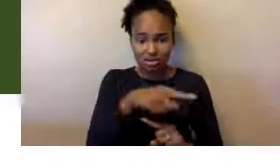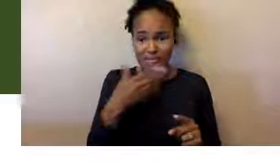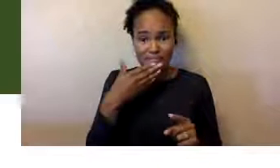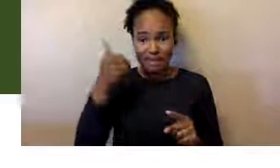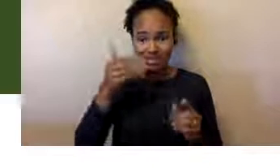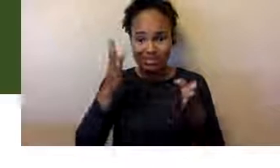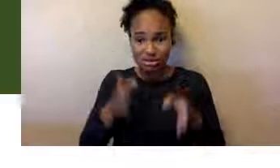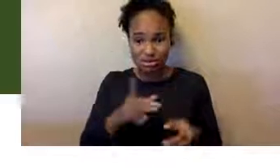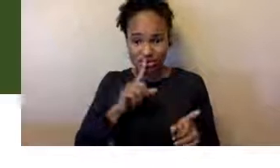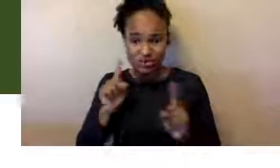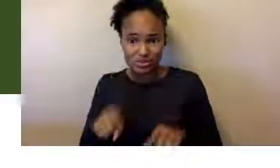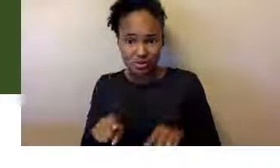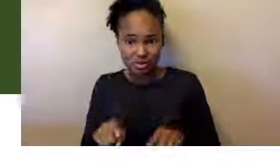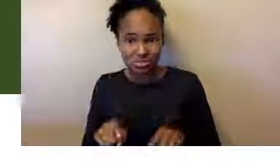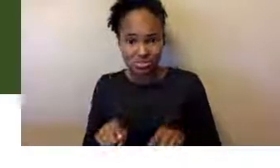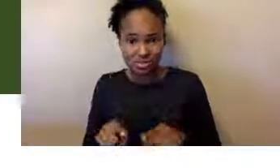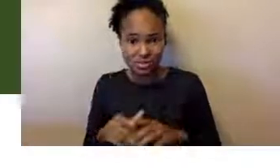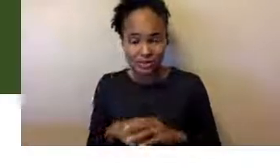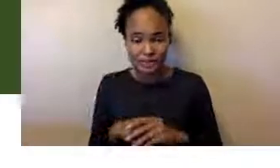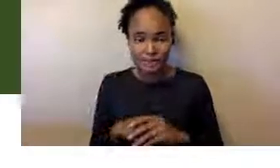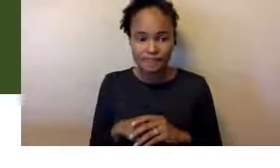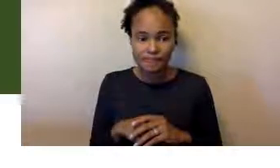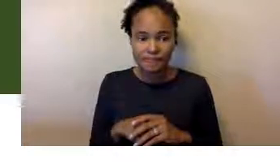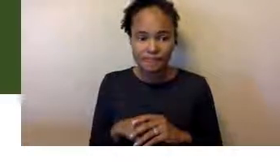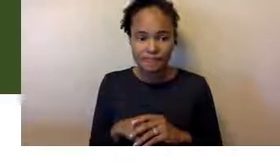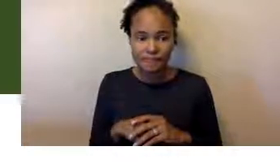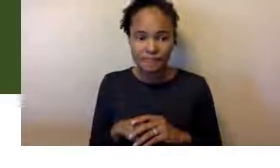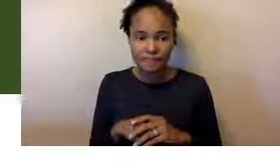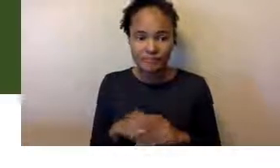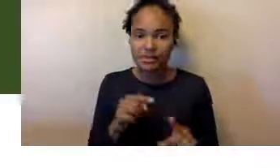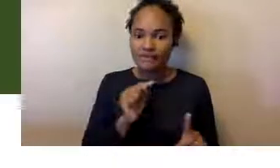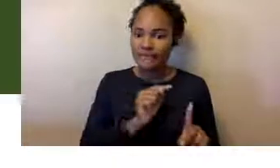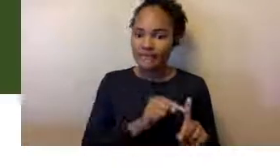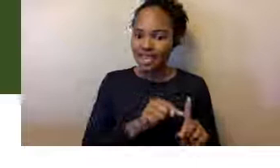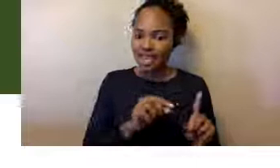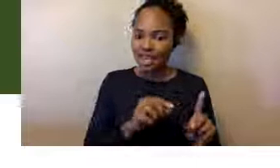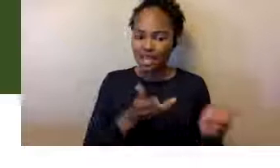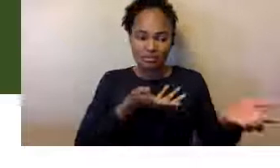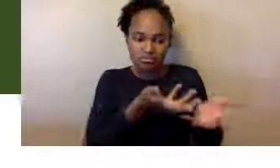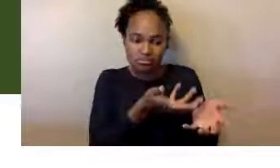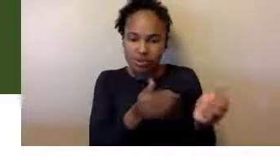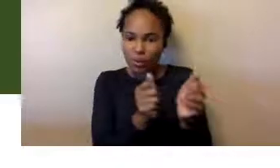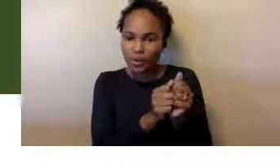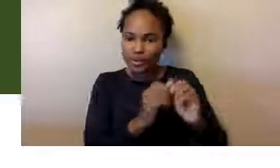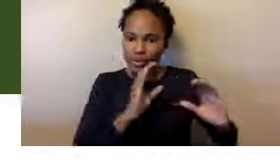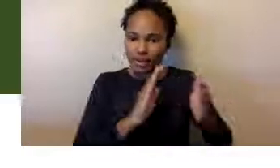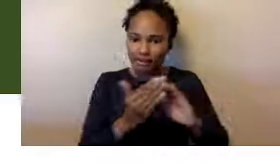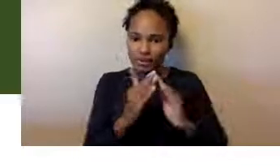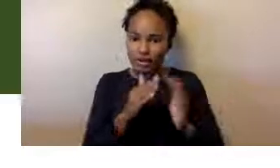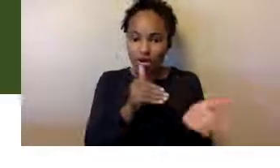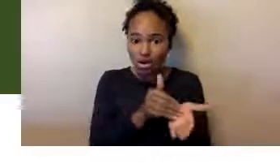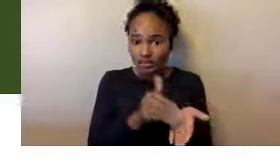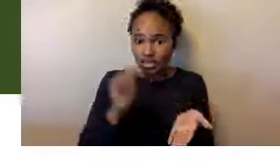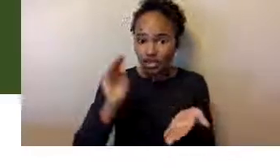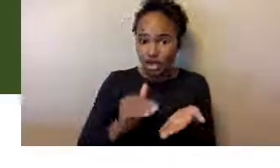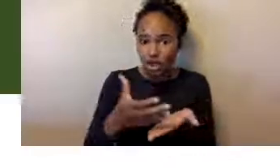community health workers, because they deal with the community, often low-income individuals, and they